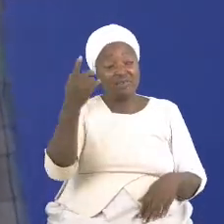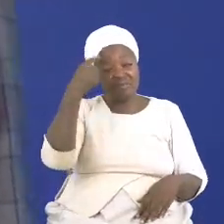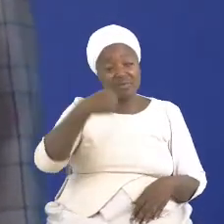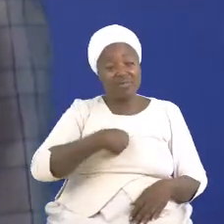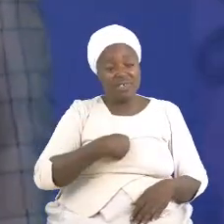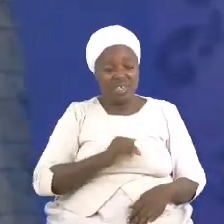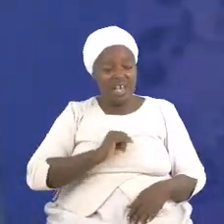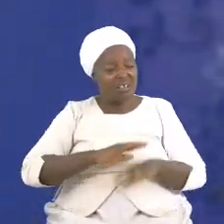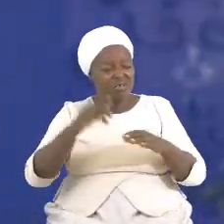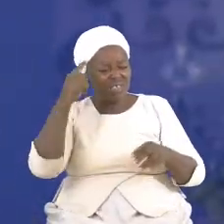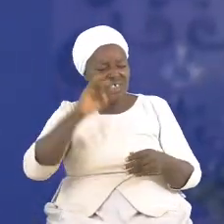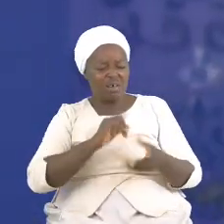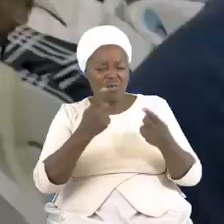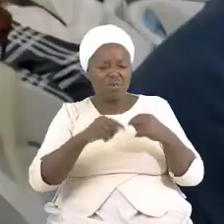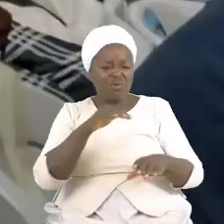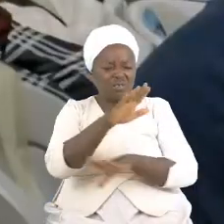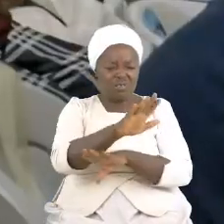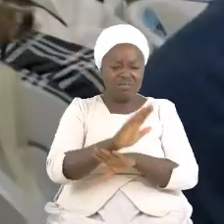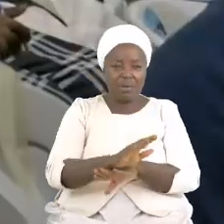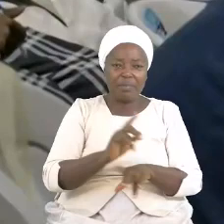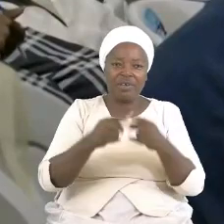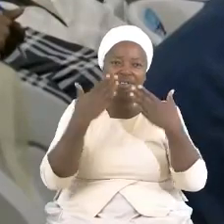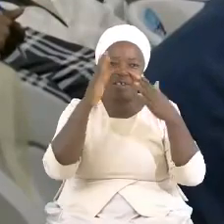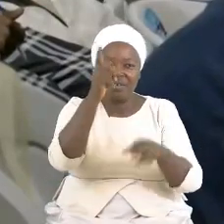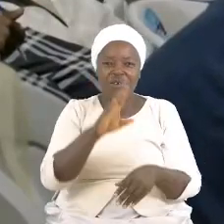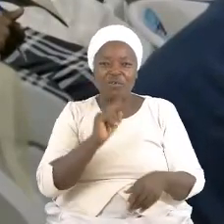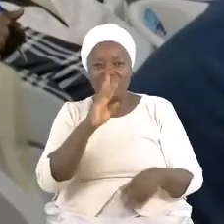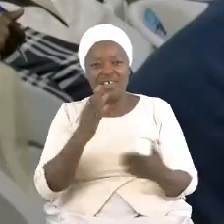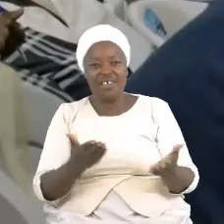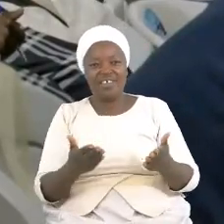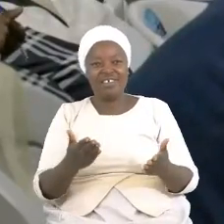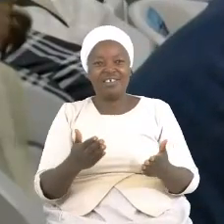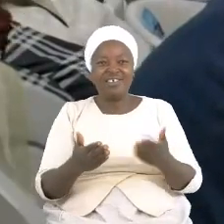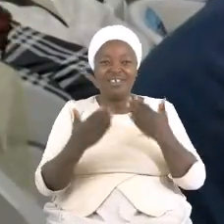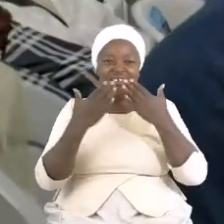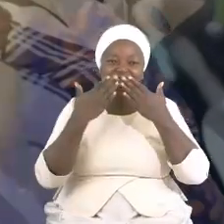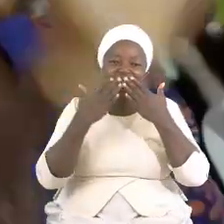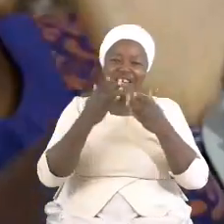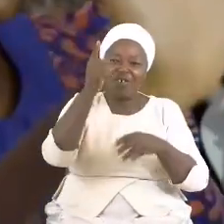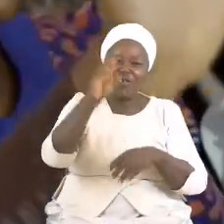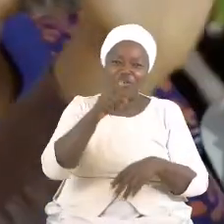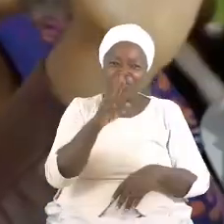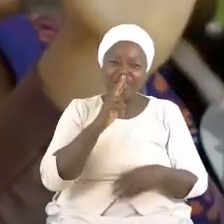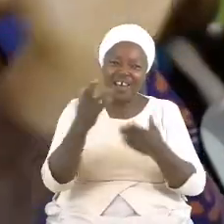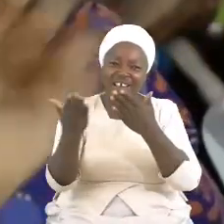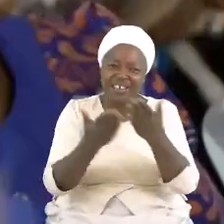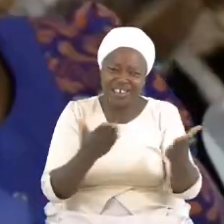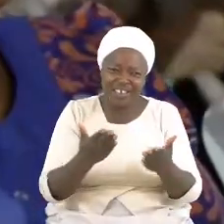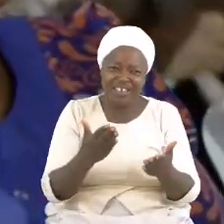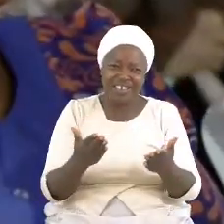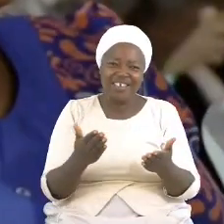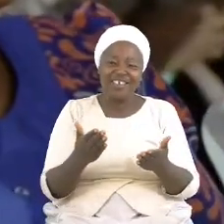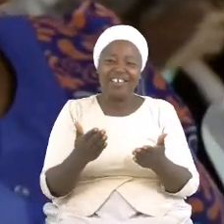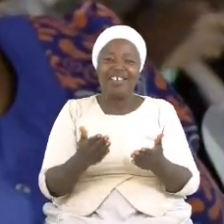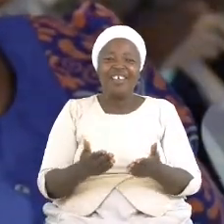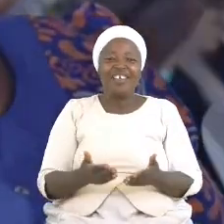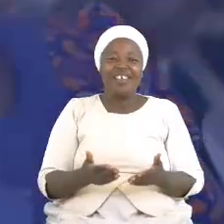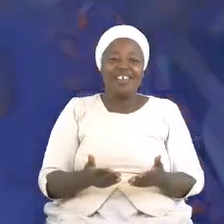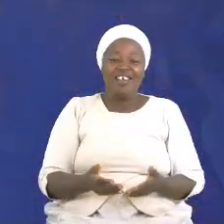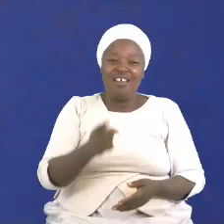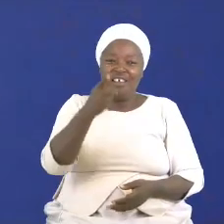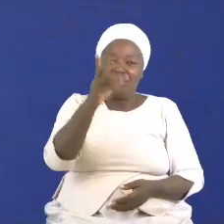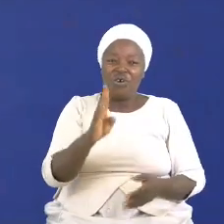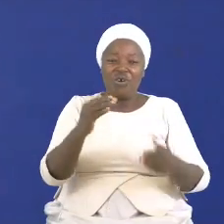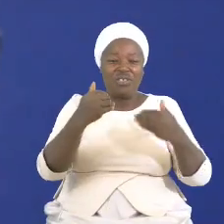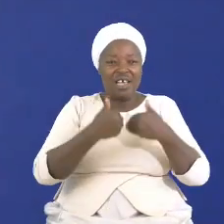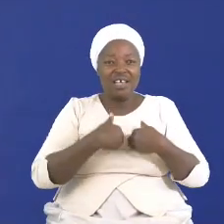but thank God you are here. I said, thank God you are here. God has something for